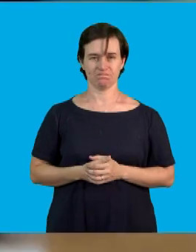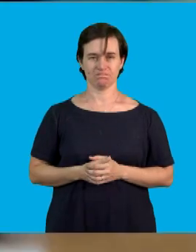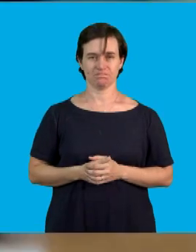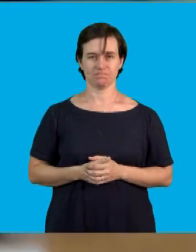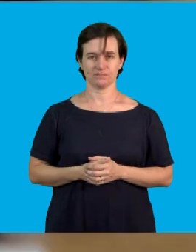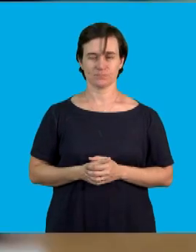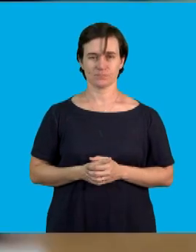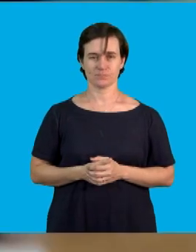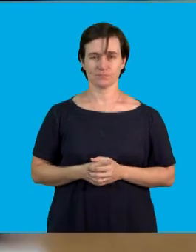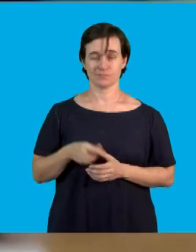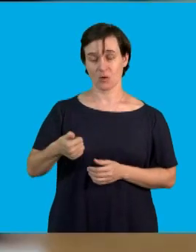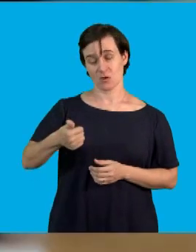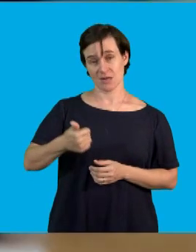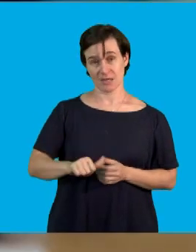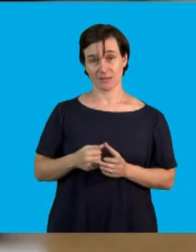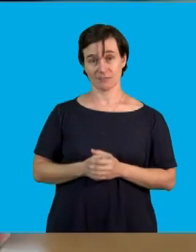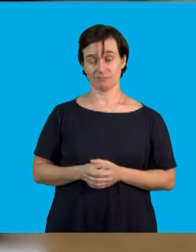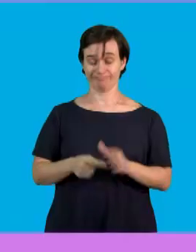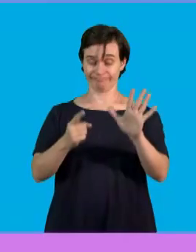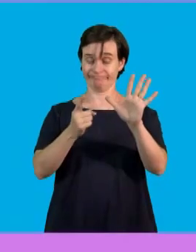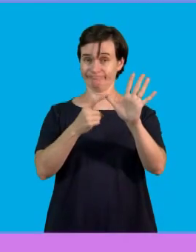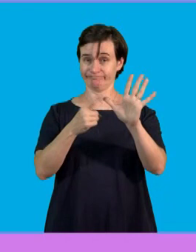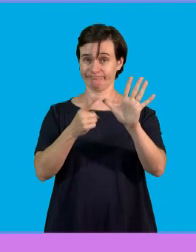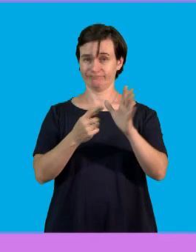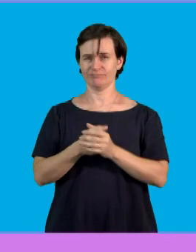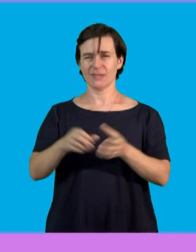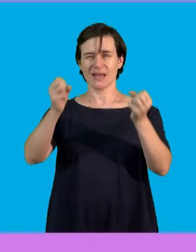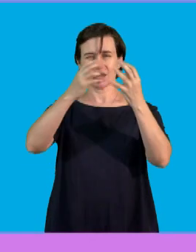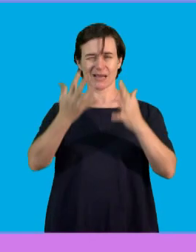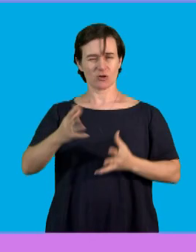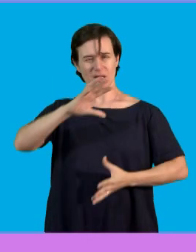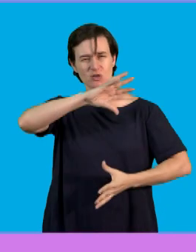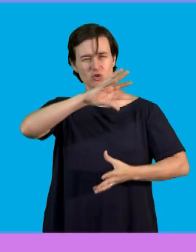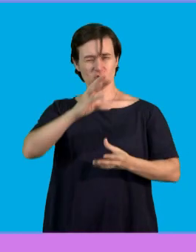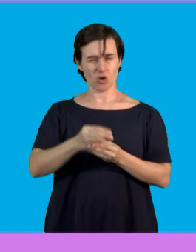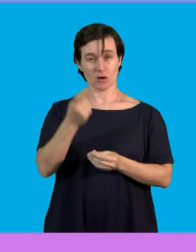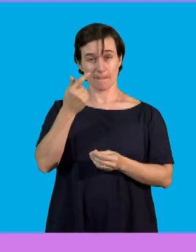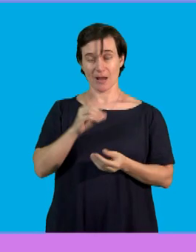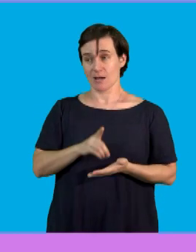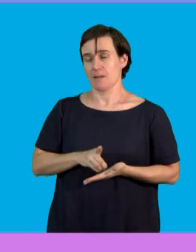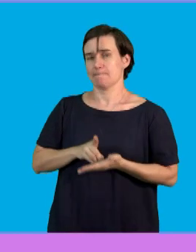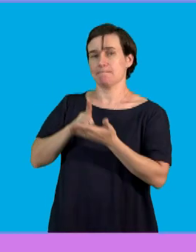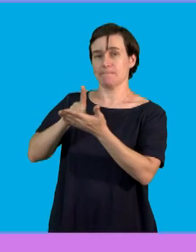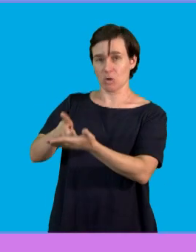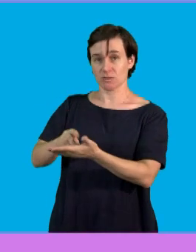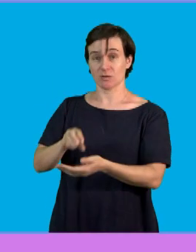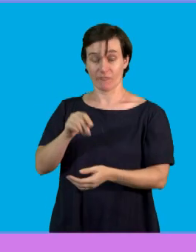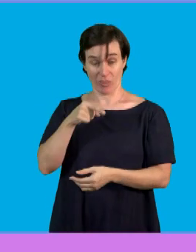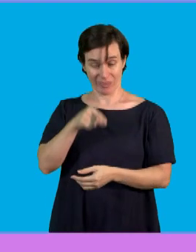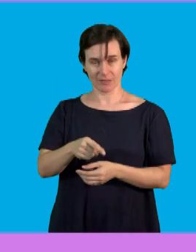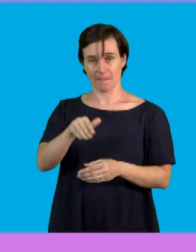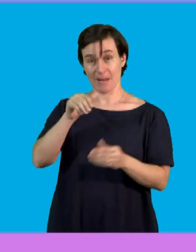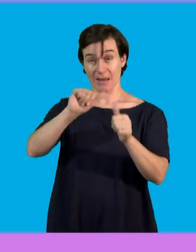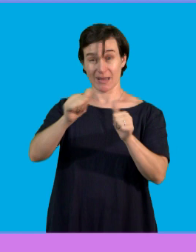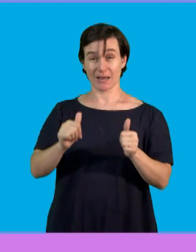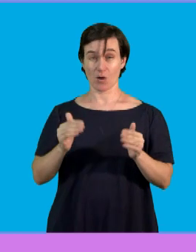Right, we move on to number E. Calculate the total amount deposited on this account during the